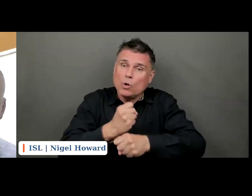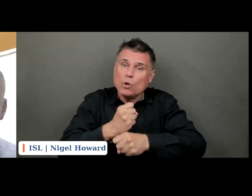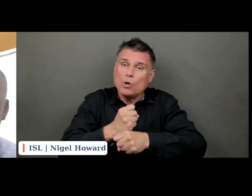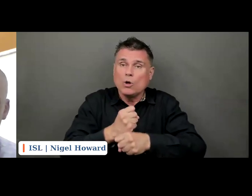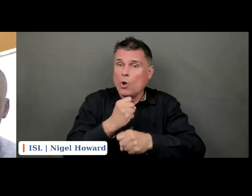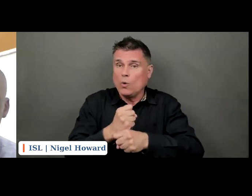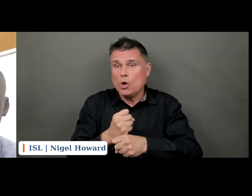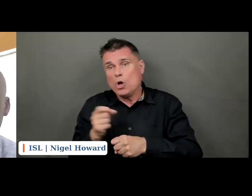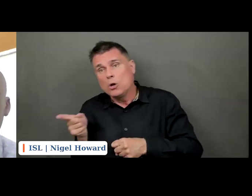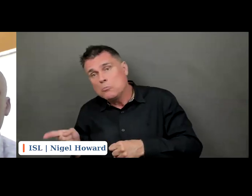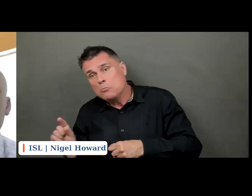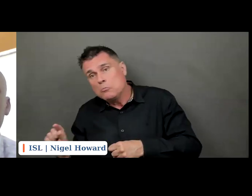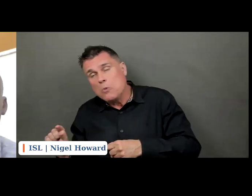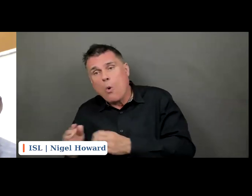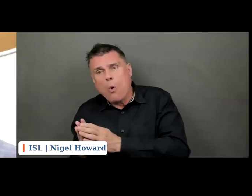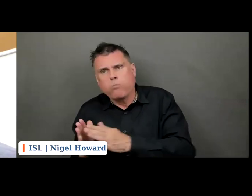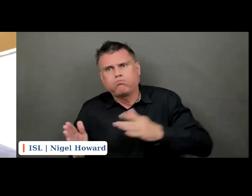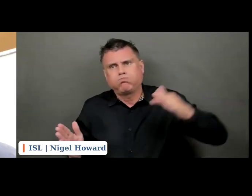implemented. And this